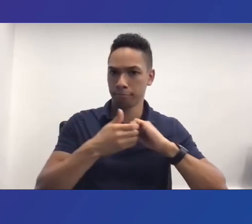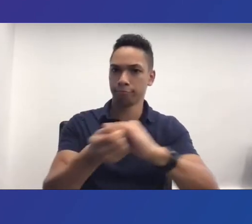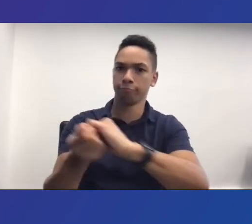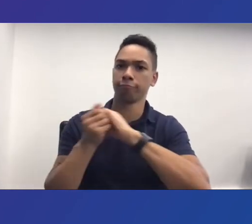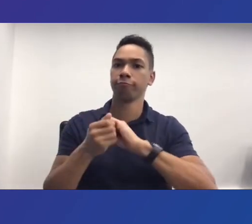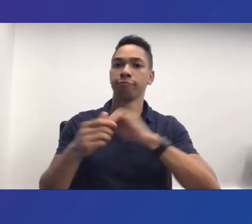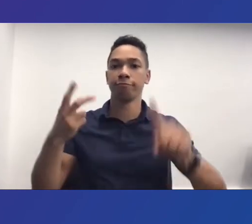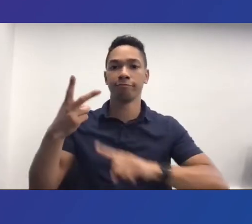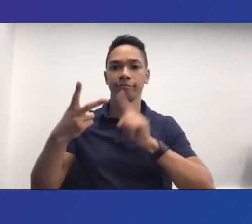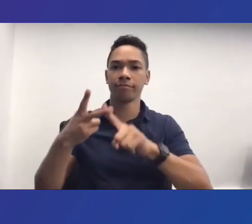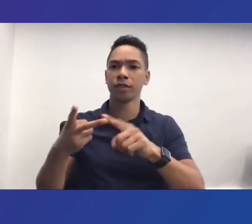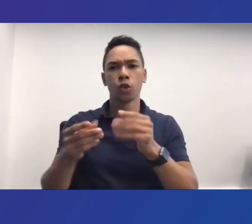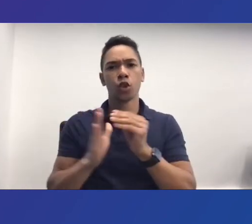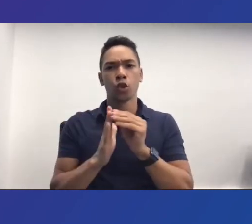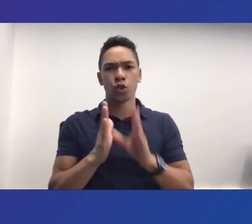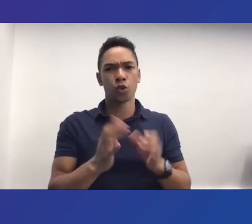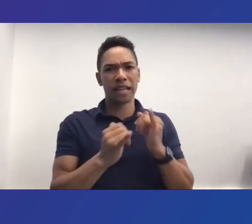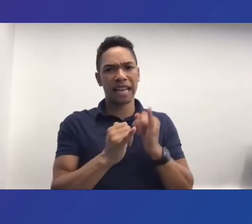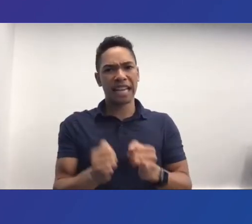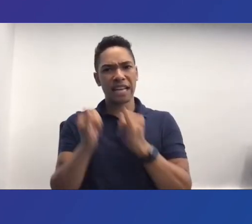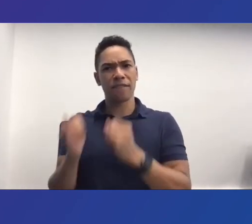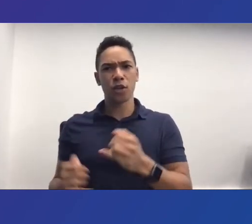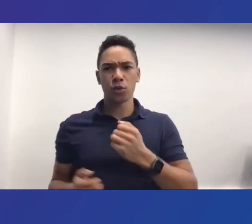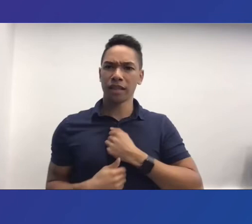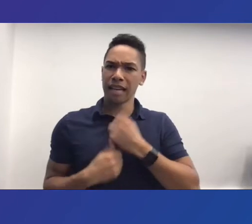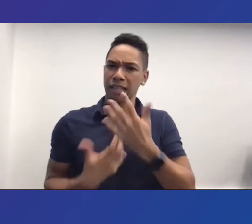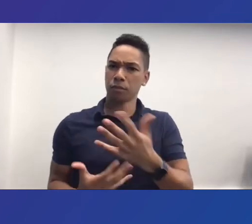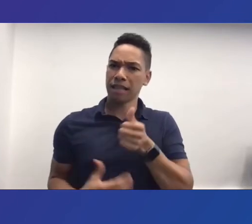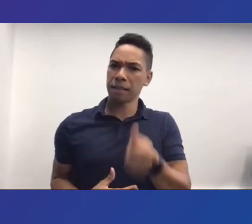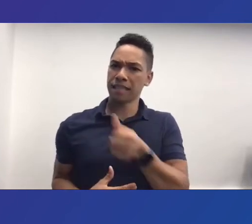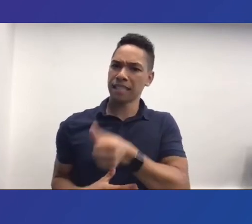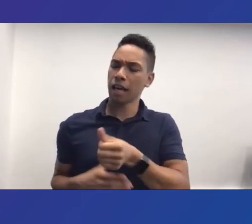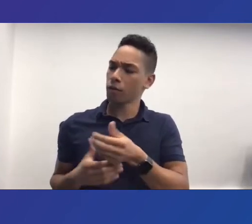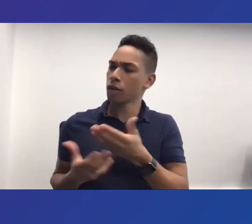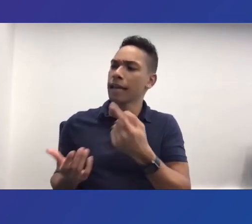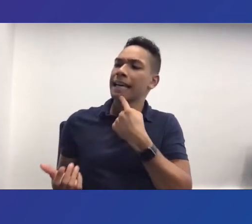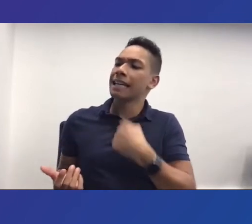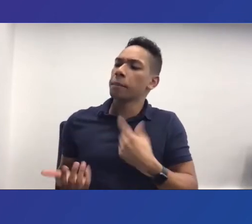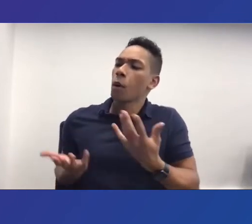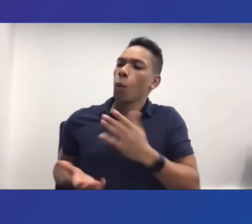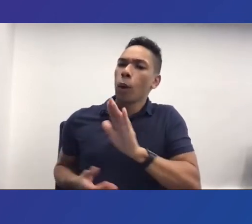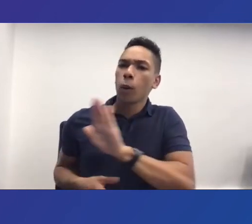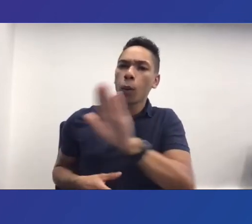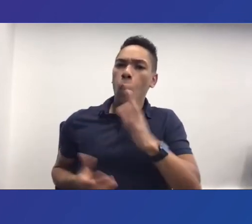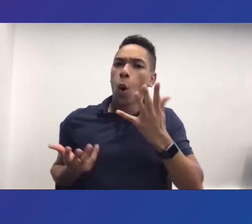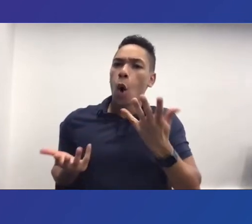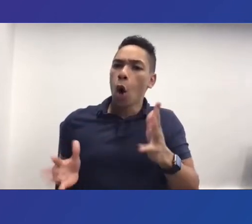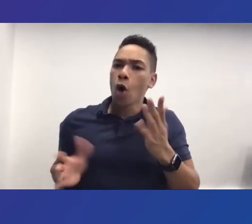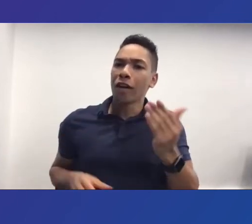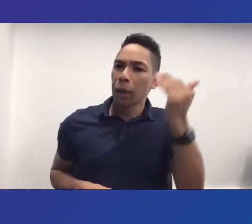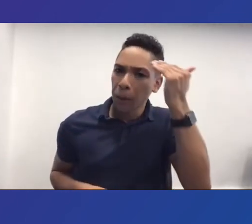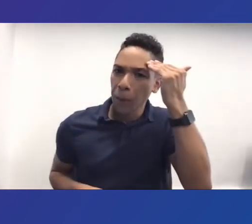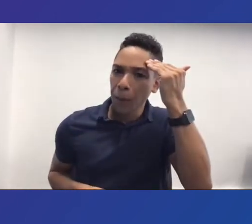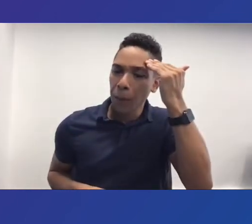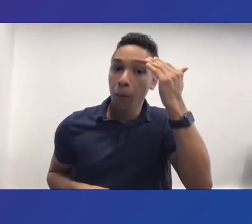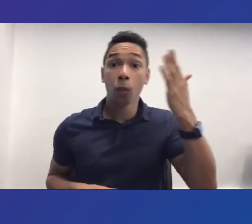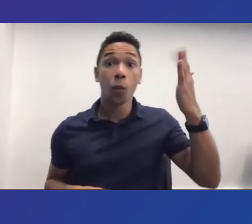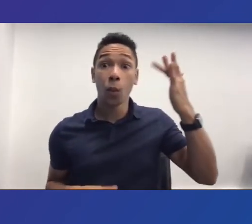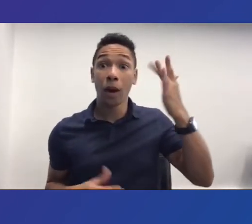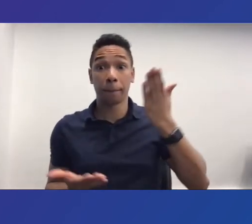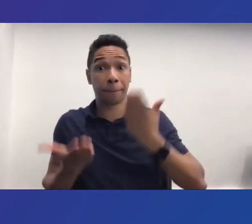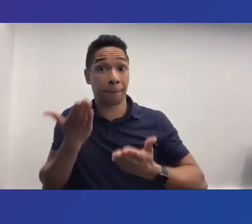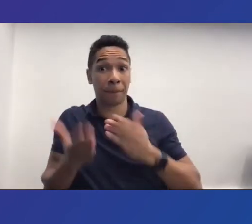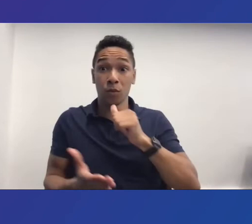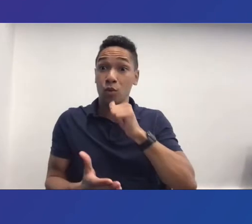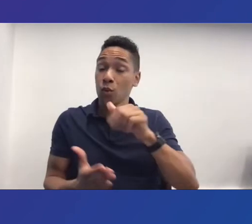to express themselves and share what they already know. And because I make it a point to help them understand that just because you may not have studied dance in a